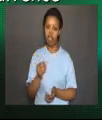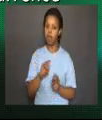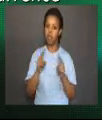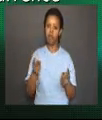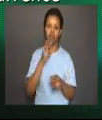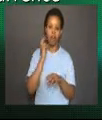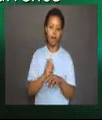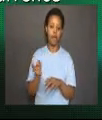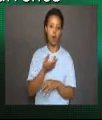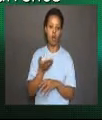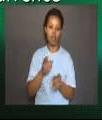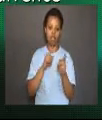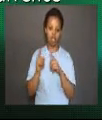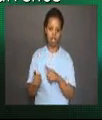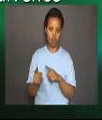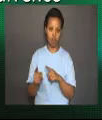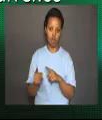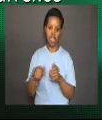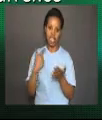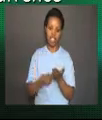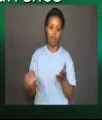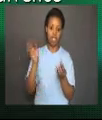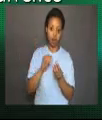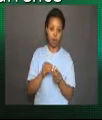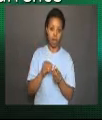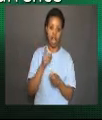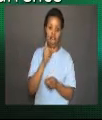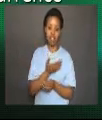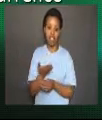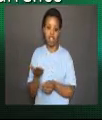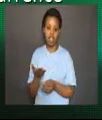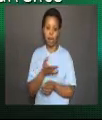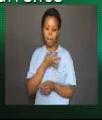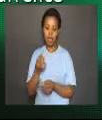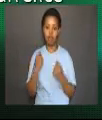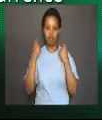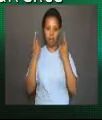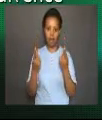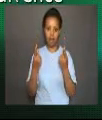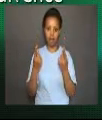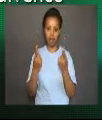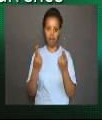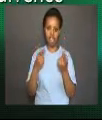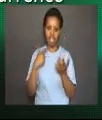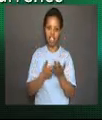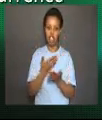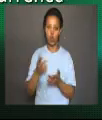to explain or further understand something if assumptions are